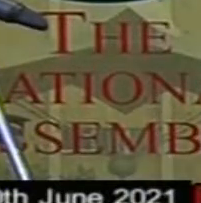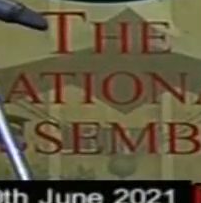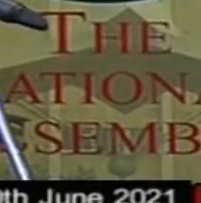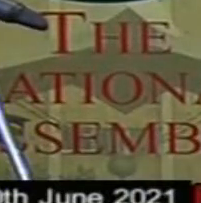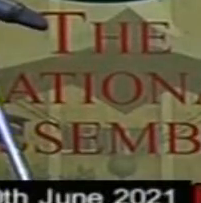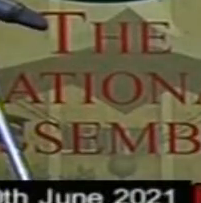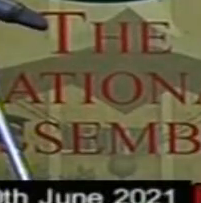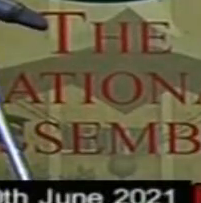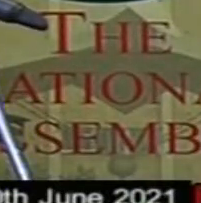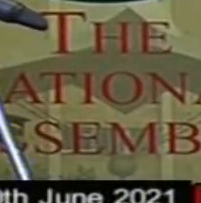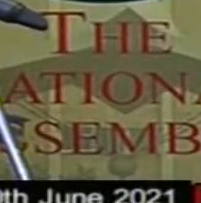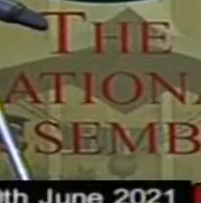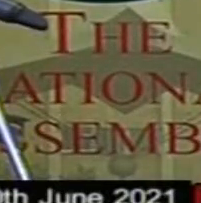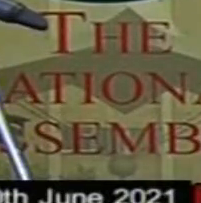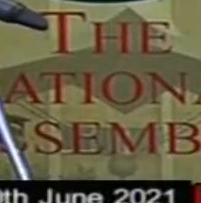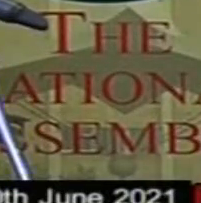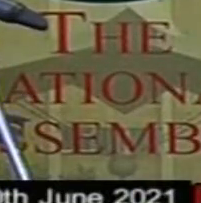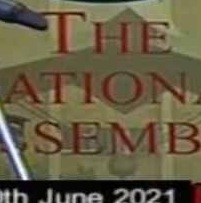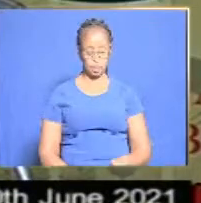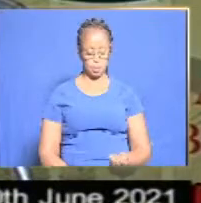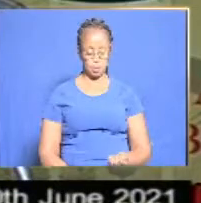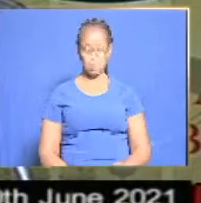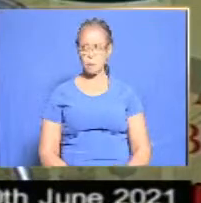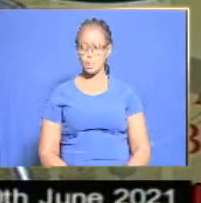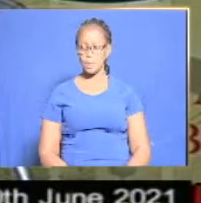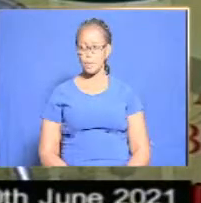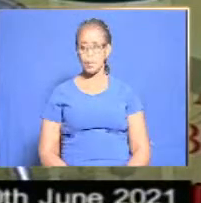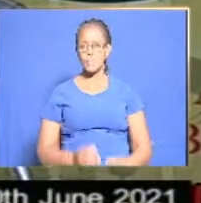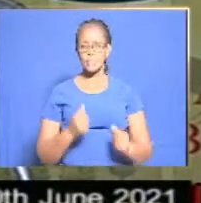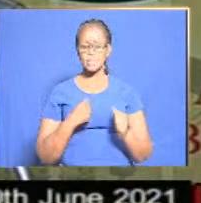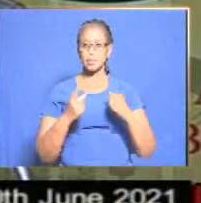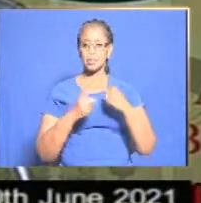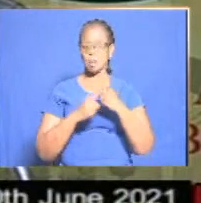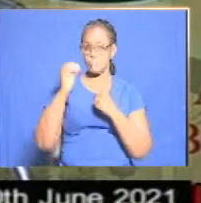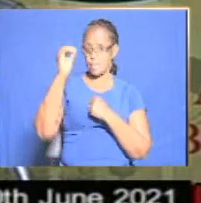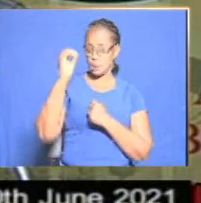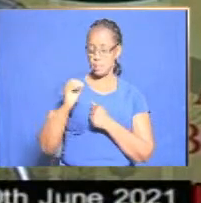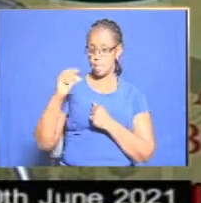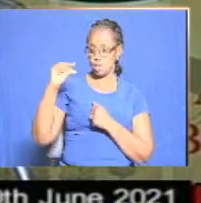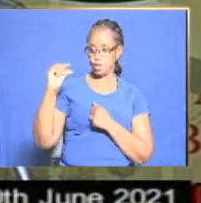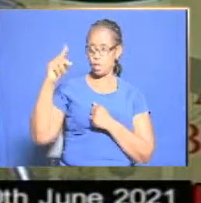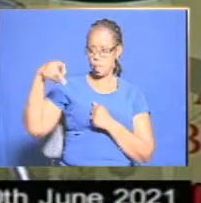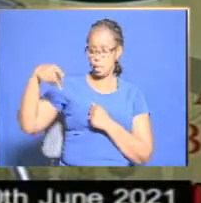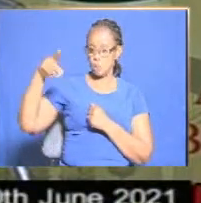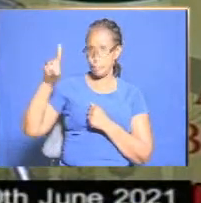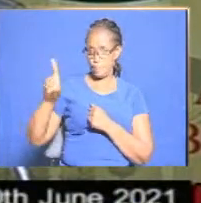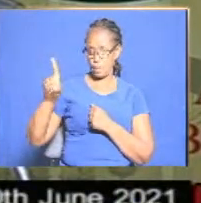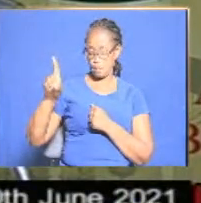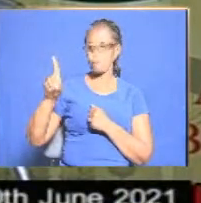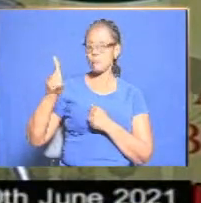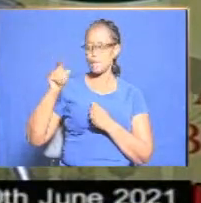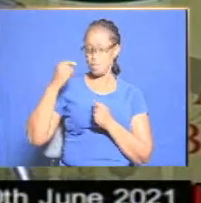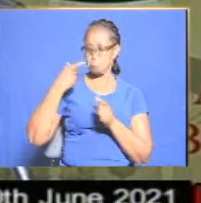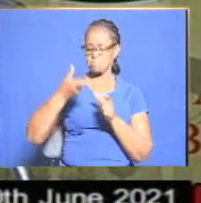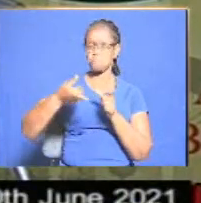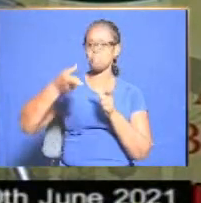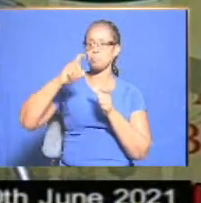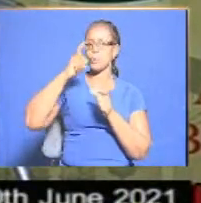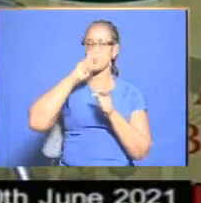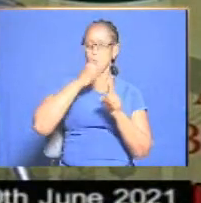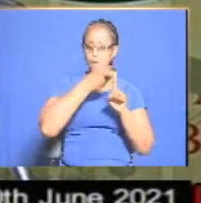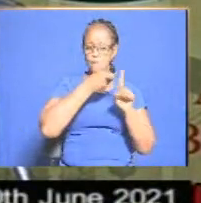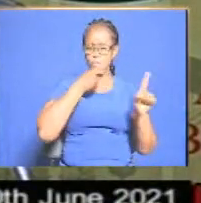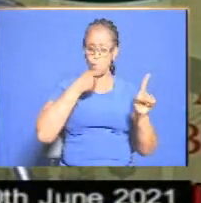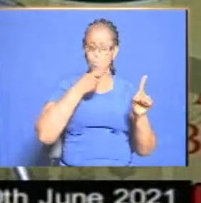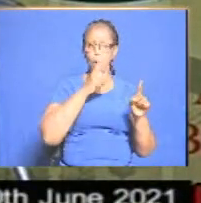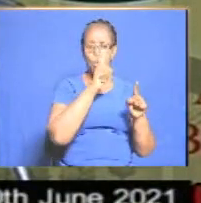2.04 trillion, equivalent to 16% of GDP, an increase in nominal terms from Kenya shilling